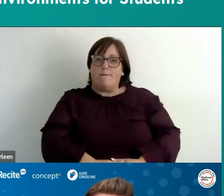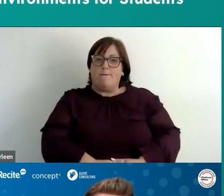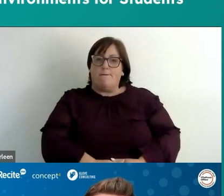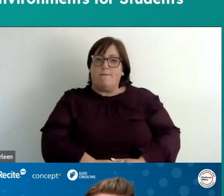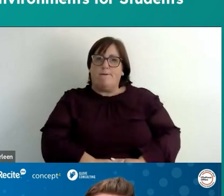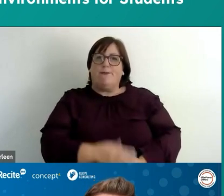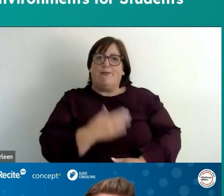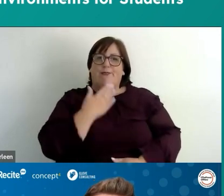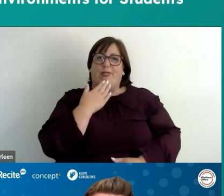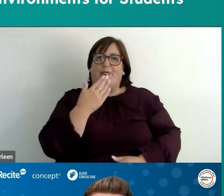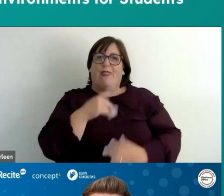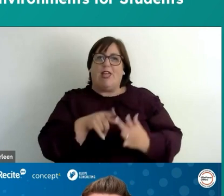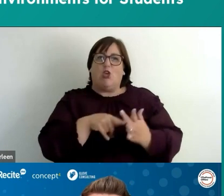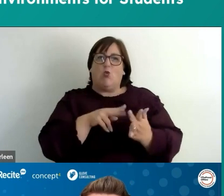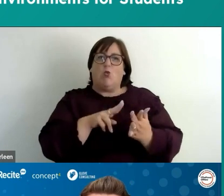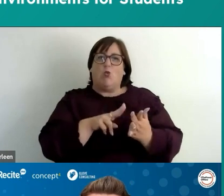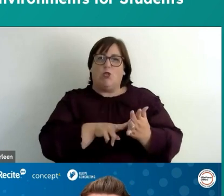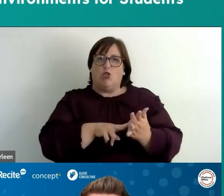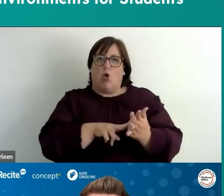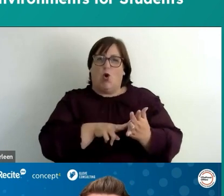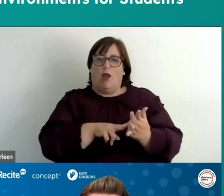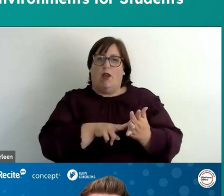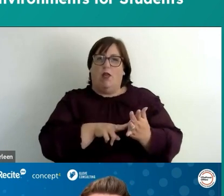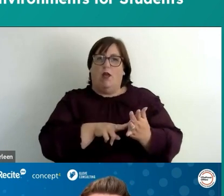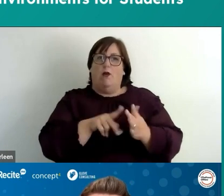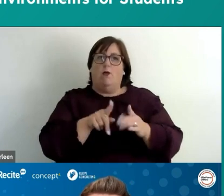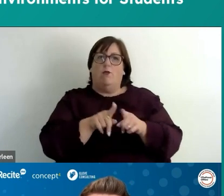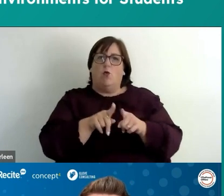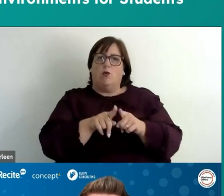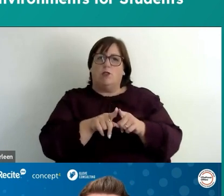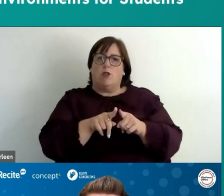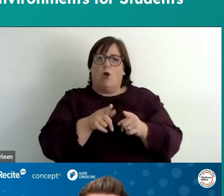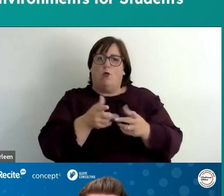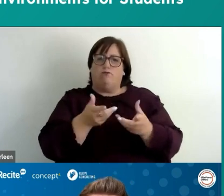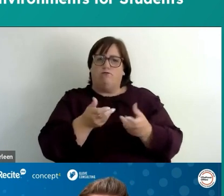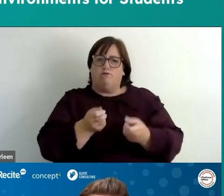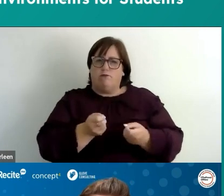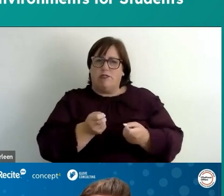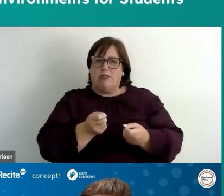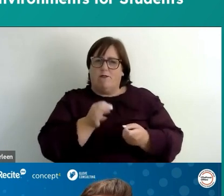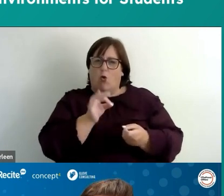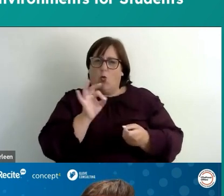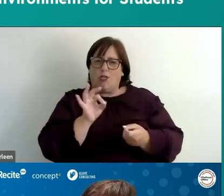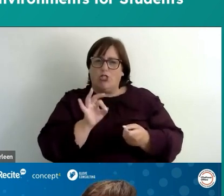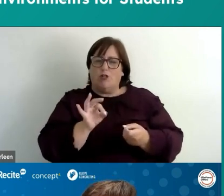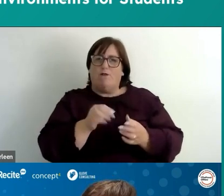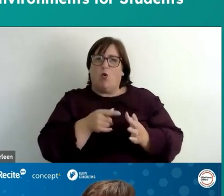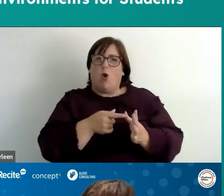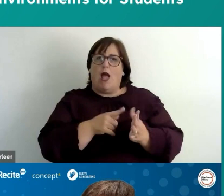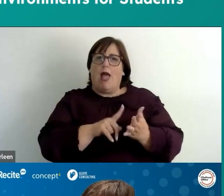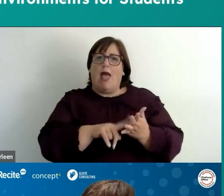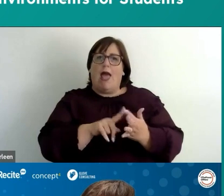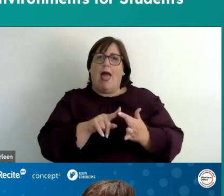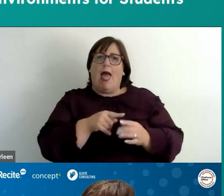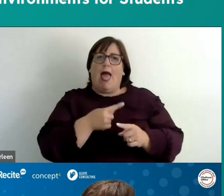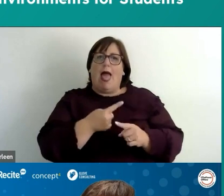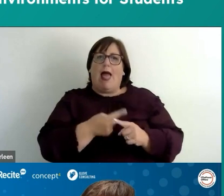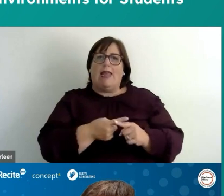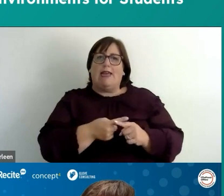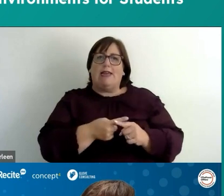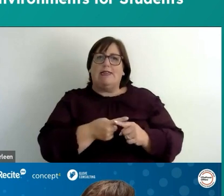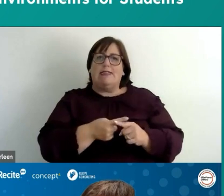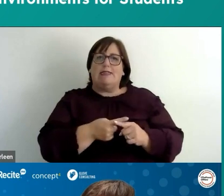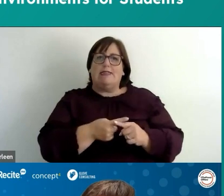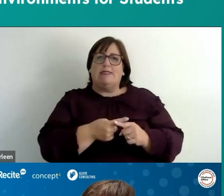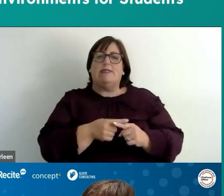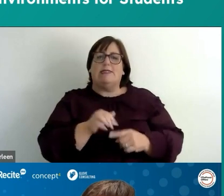Thank you very much, John. We've also had a question for Alex as well. Alex? Yeah, just saying that.